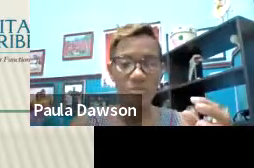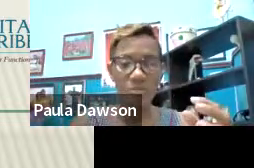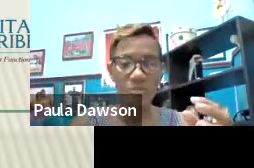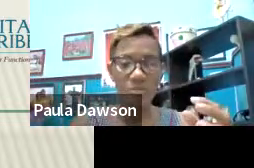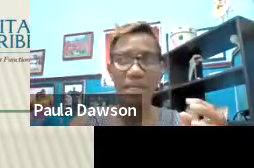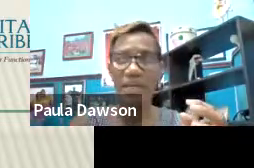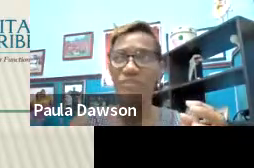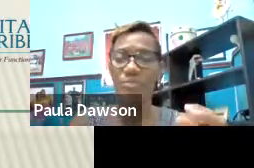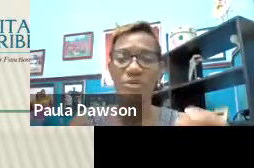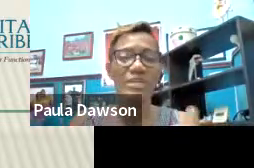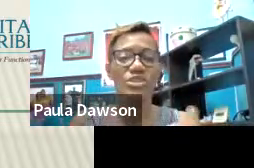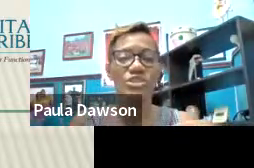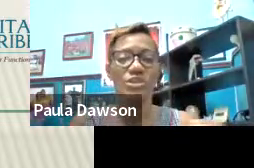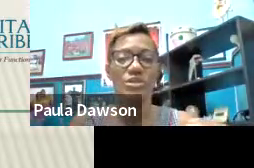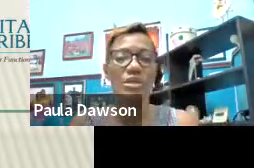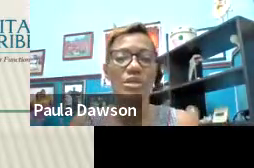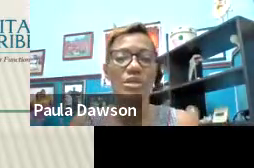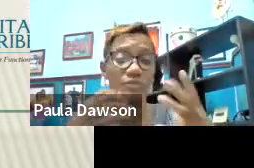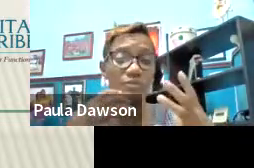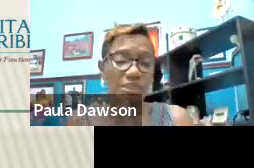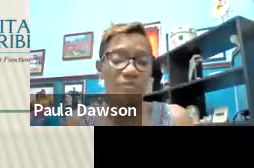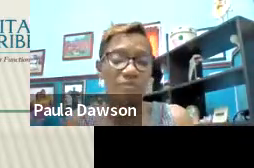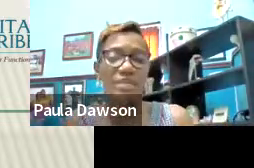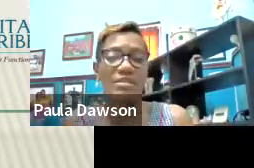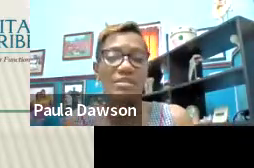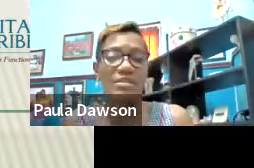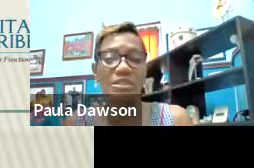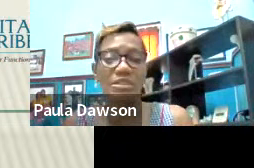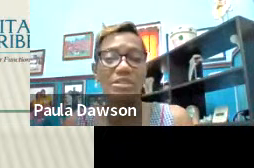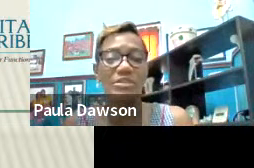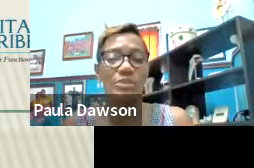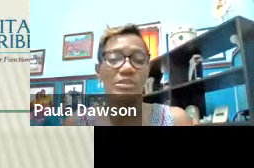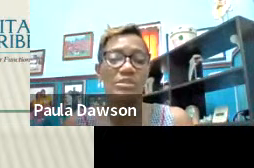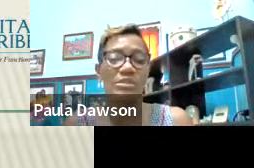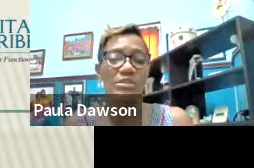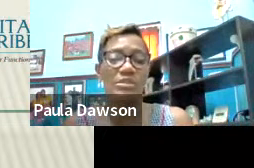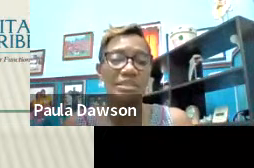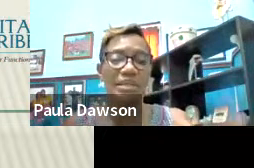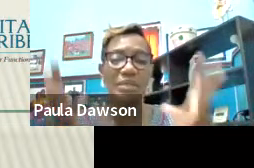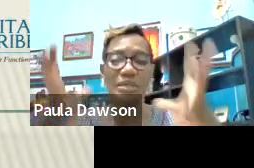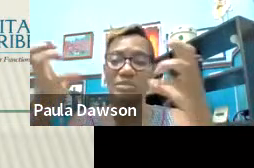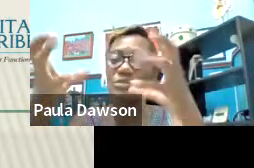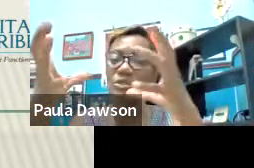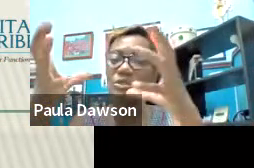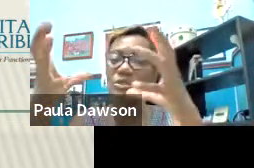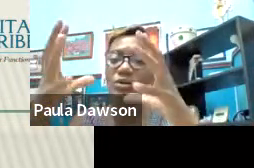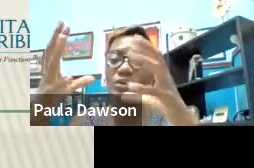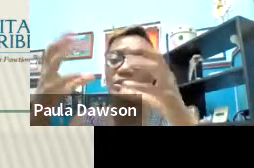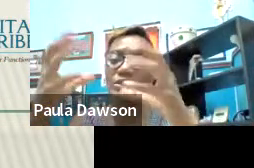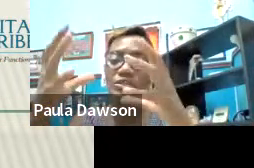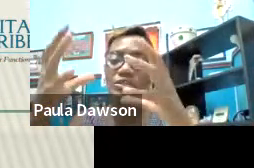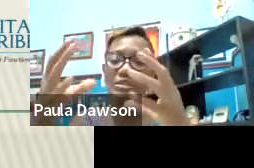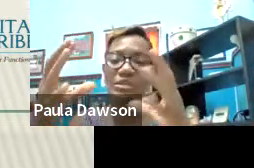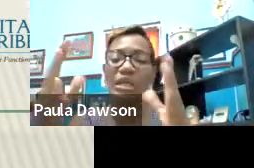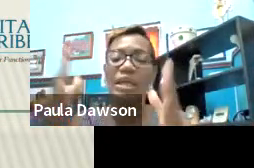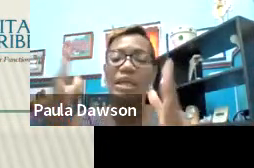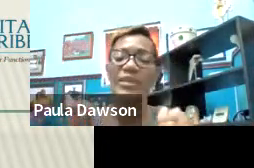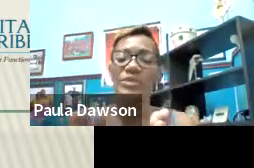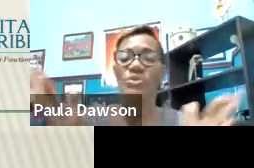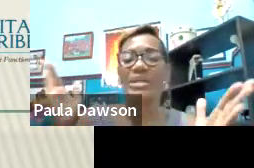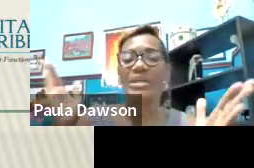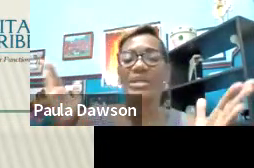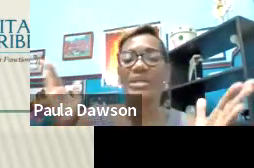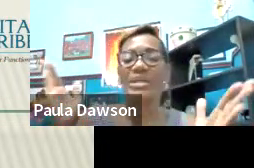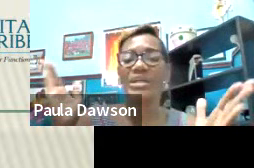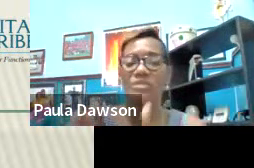size. You can have prevention of deep vein thrombosis, which is a clot in the leg because the muscles are always contracting, and